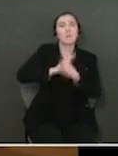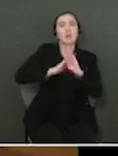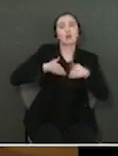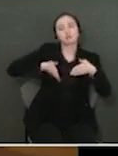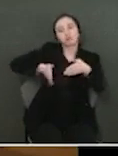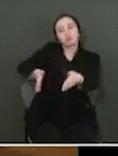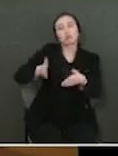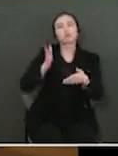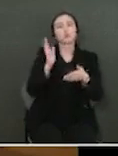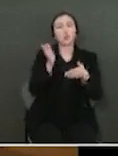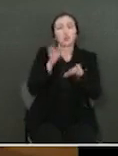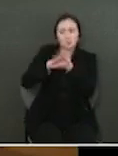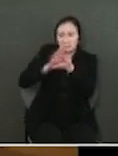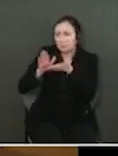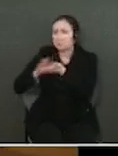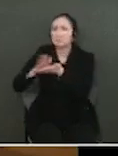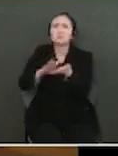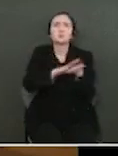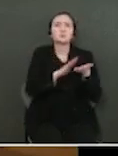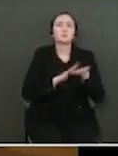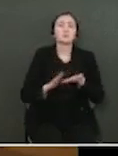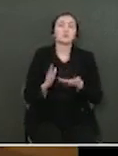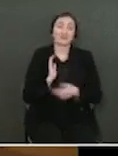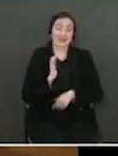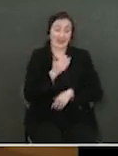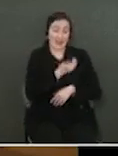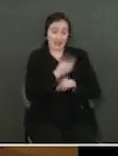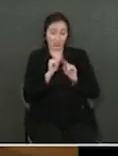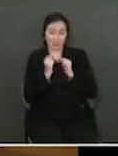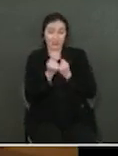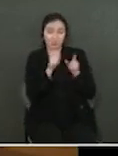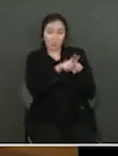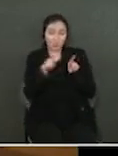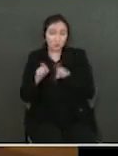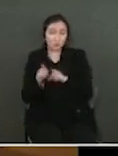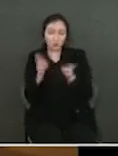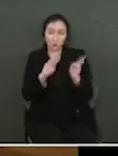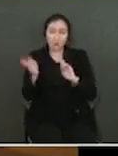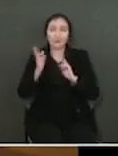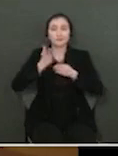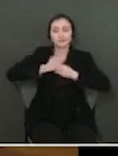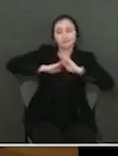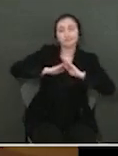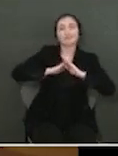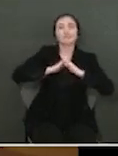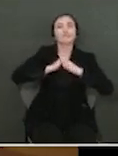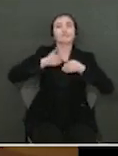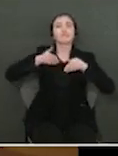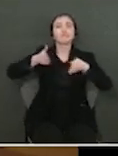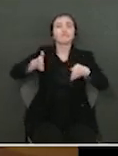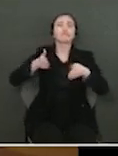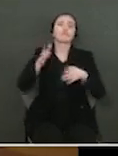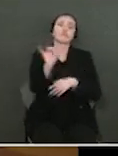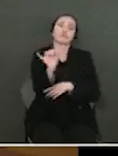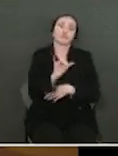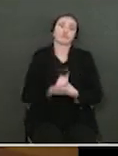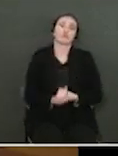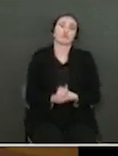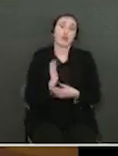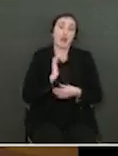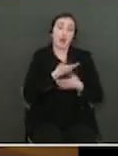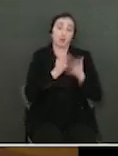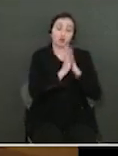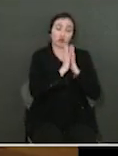crews will be dispatched to provide additional closures if needed. Our traffic division will be monitoring the roadways and coordinating with